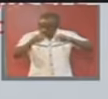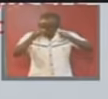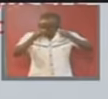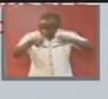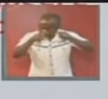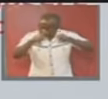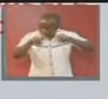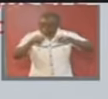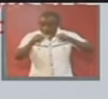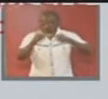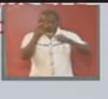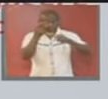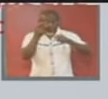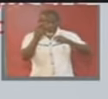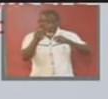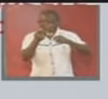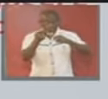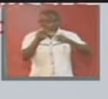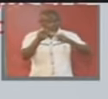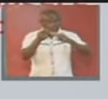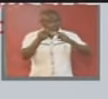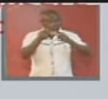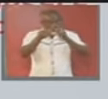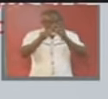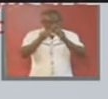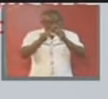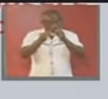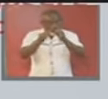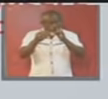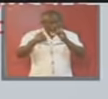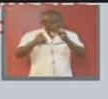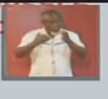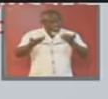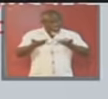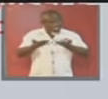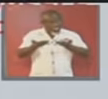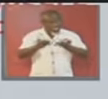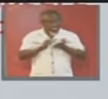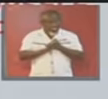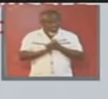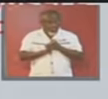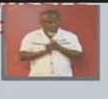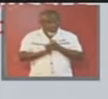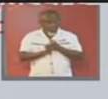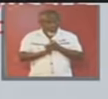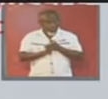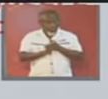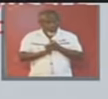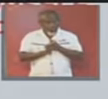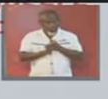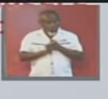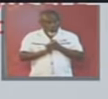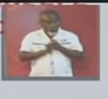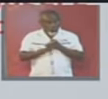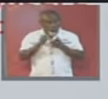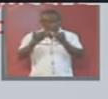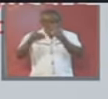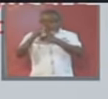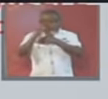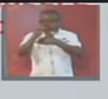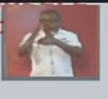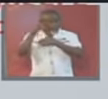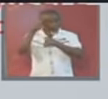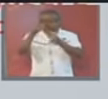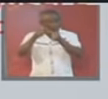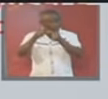and Tobago to see if that variant is here. Professor Christine Carrington was here on Monday,